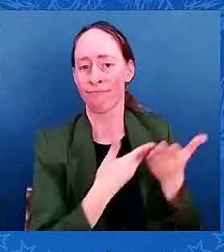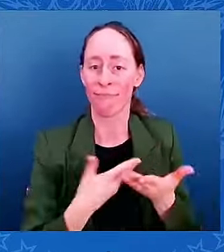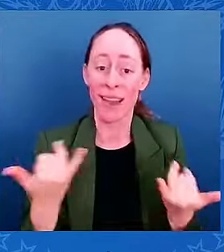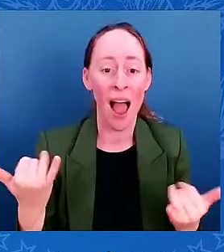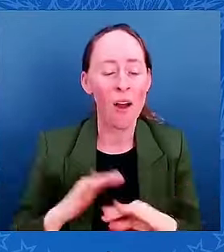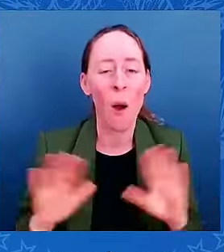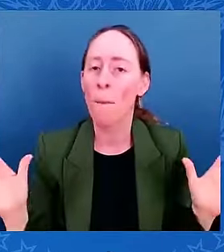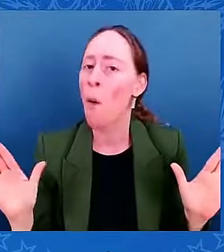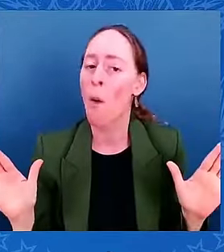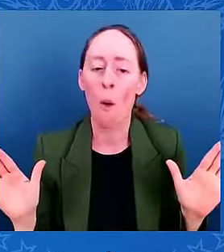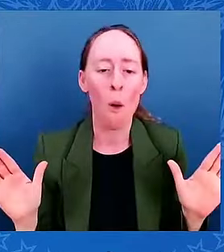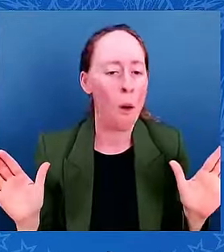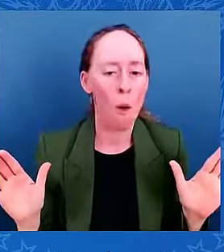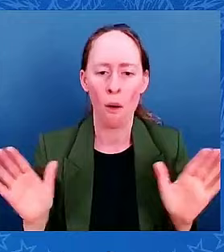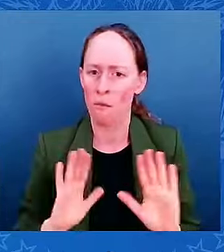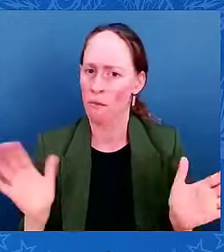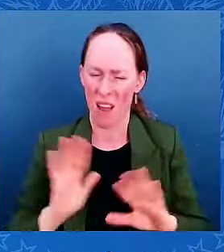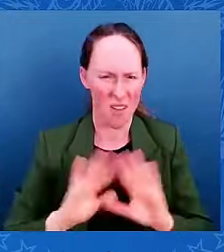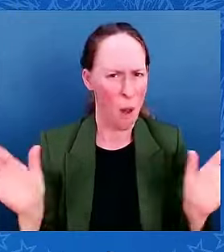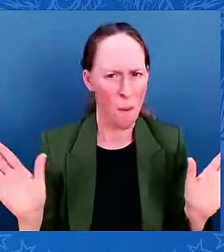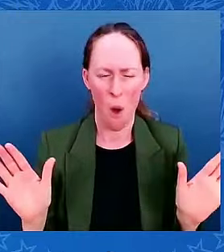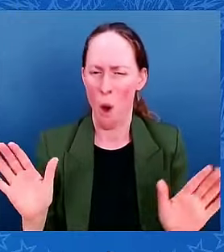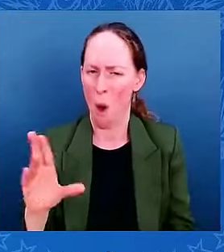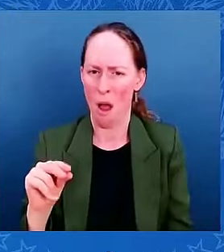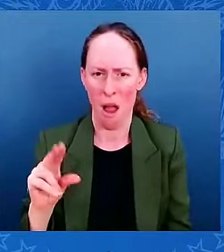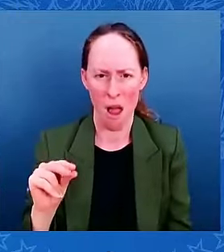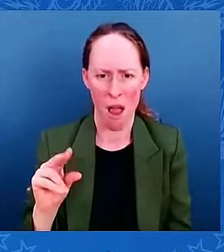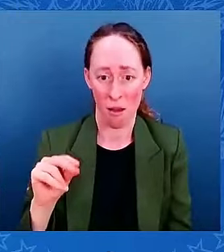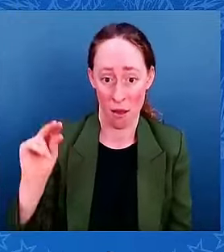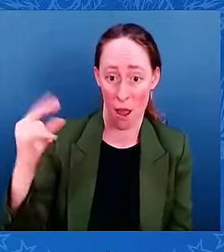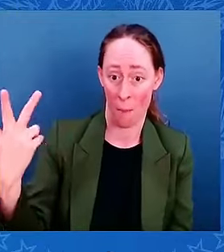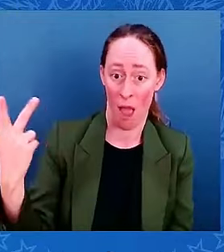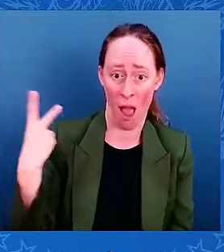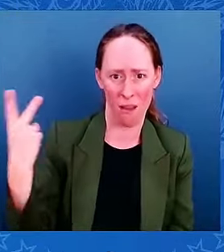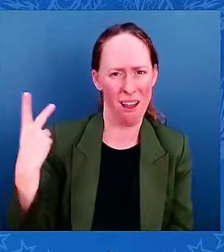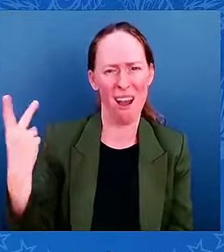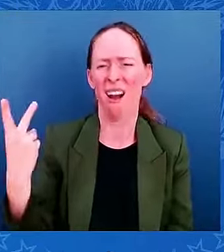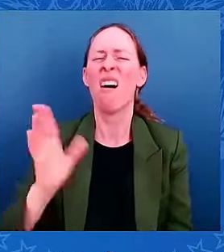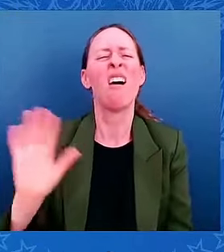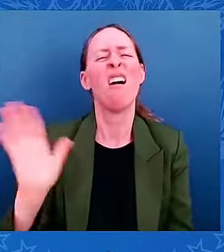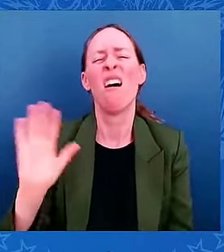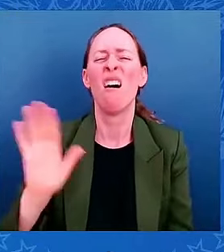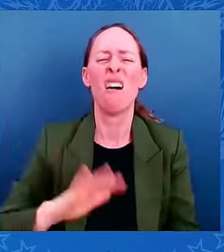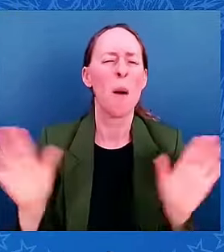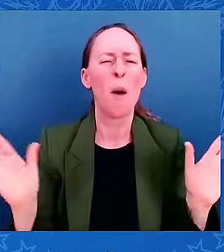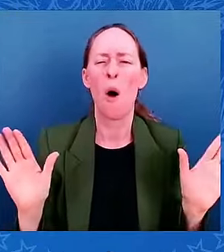Not on Kamala's watch either. We buy American.